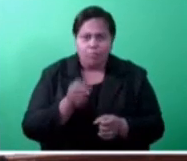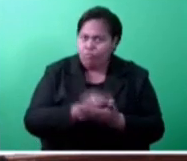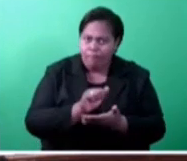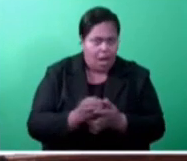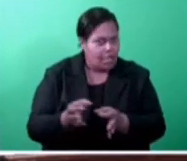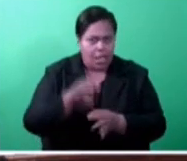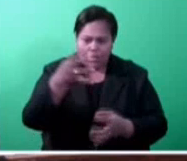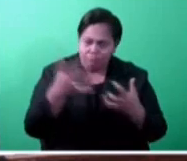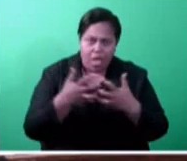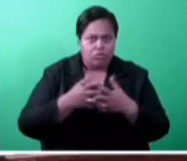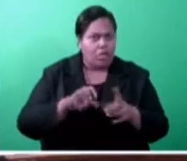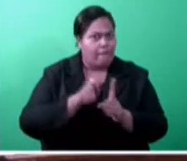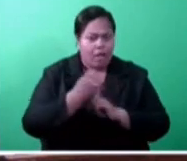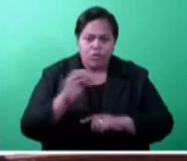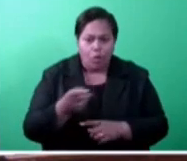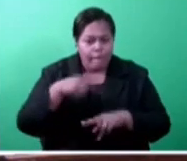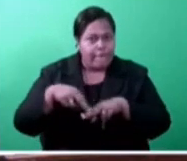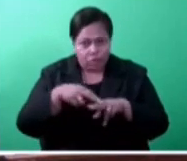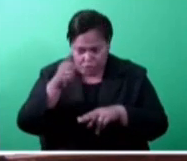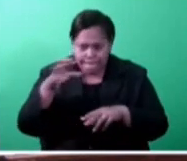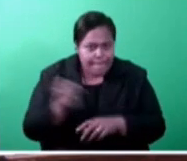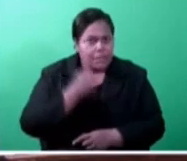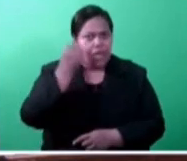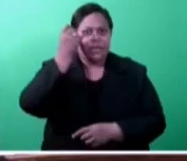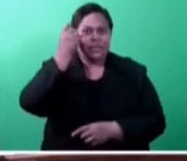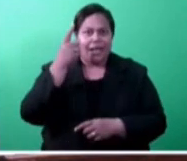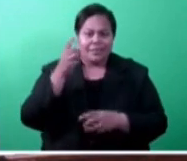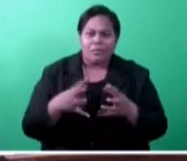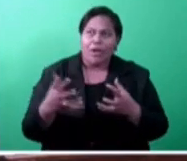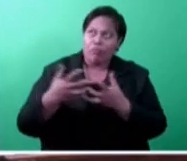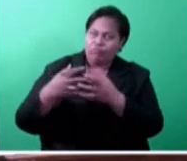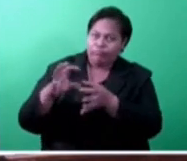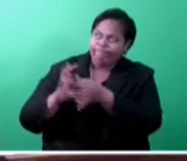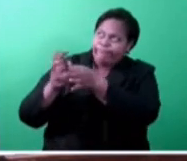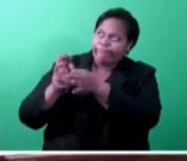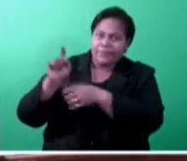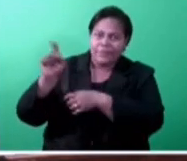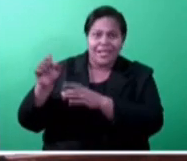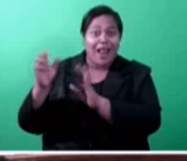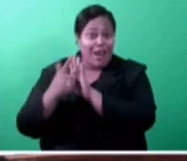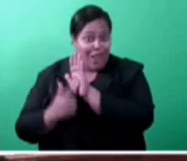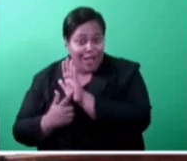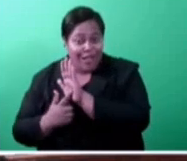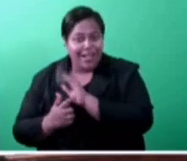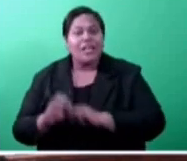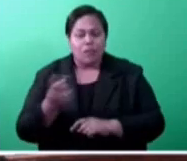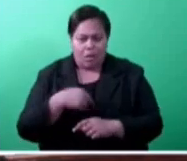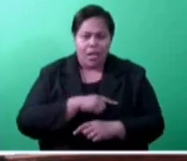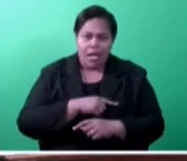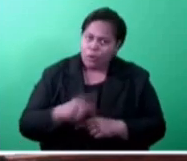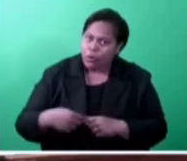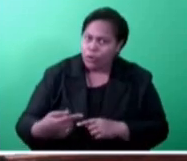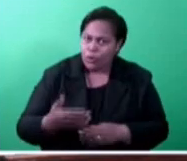Fiji understands the obligations of a party to the amendment. The department continues to support the work of